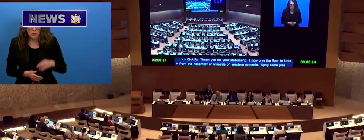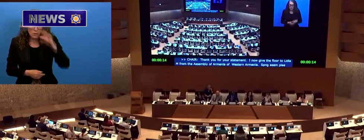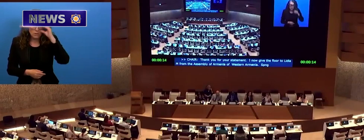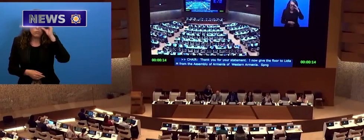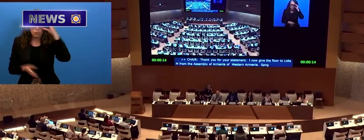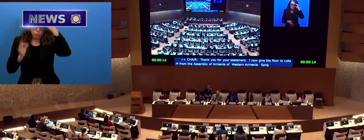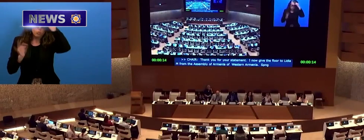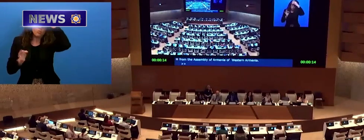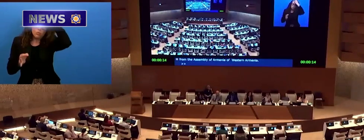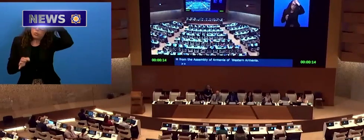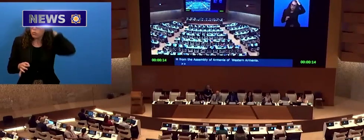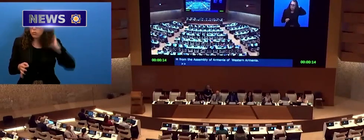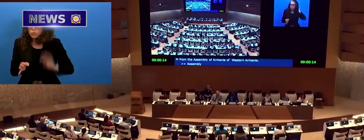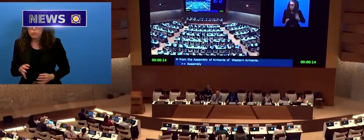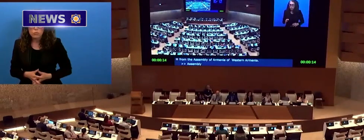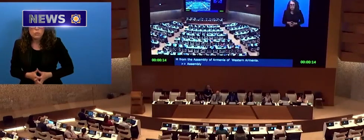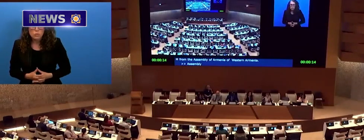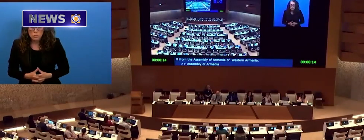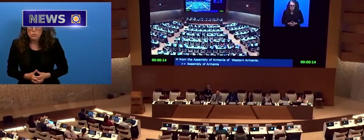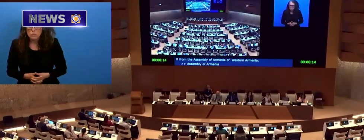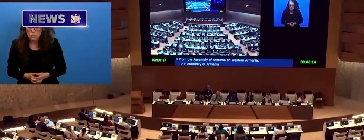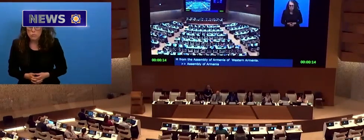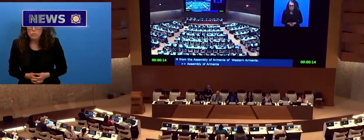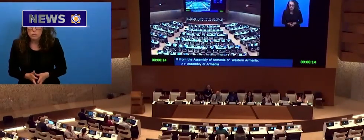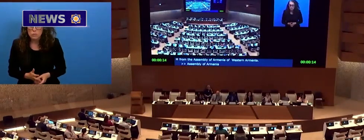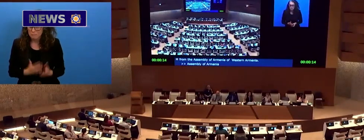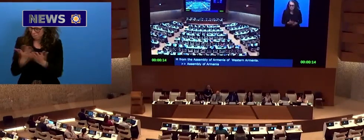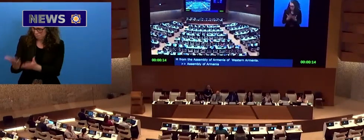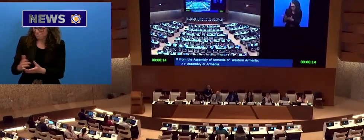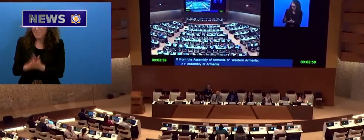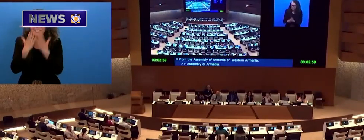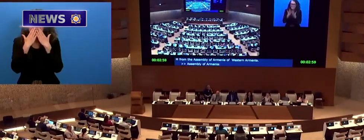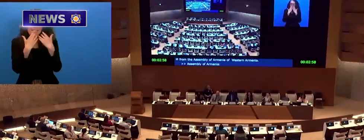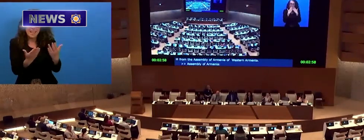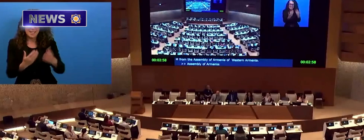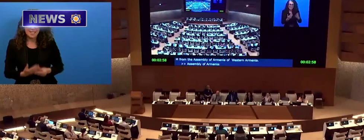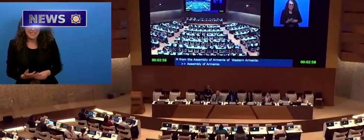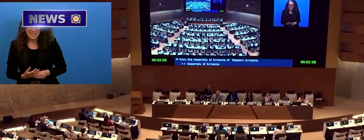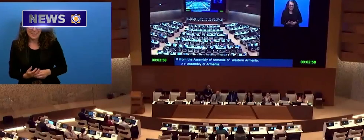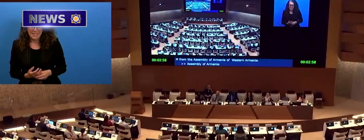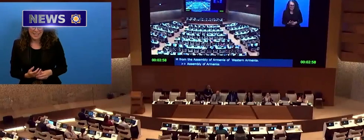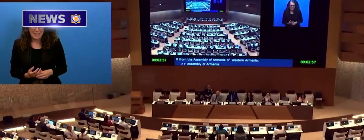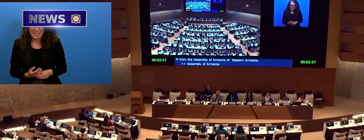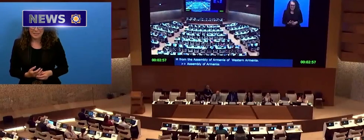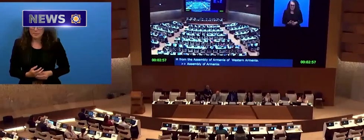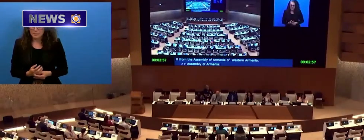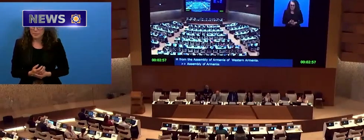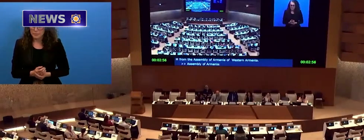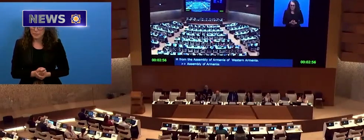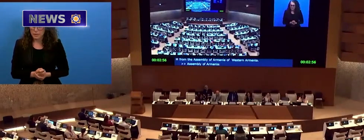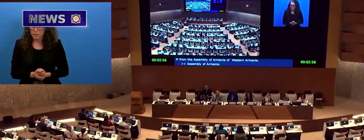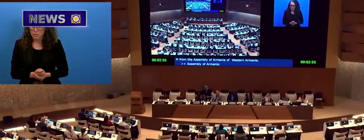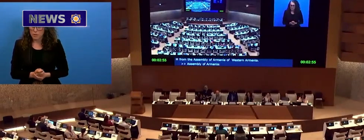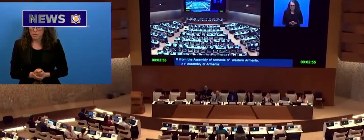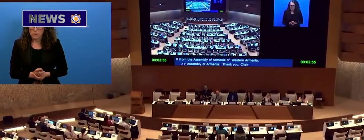The President of the Republic of Western Armenia, Ms. Lydia Margossian, first of all thanked the MEDPOP Party, which continues its dignified word